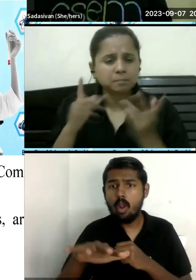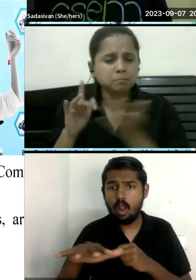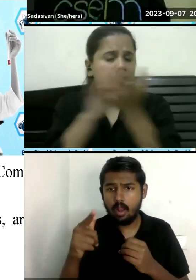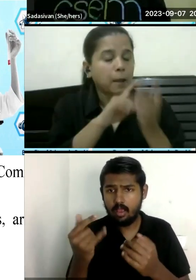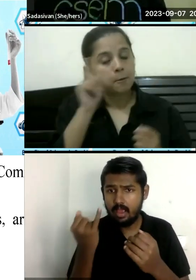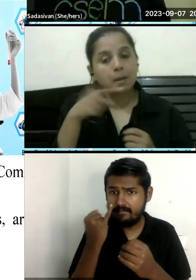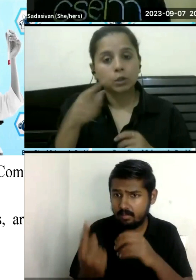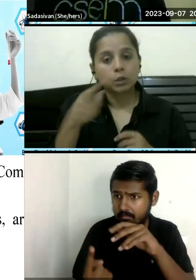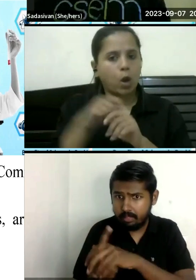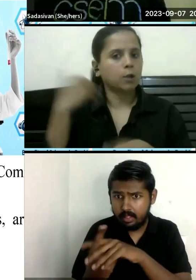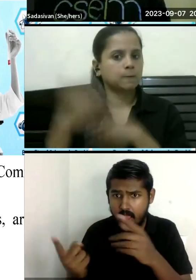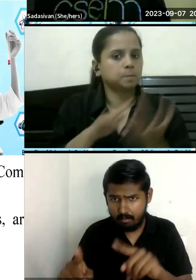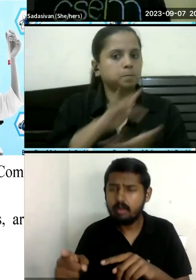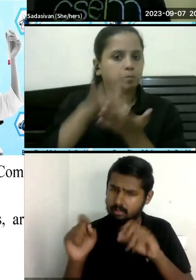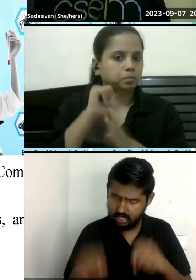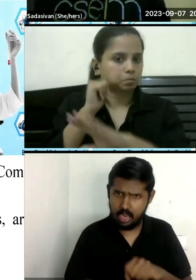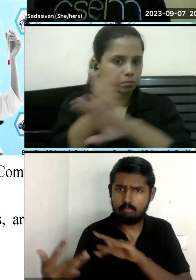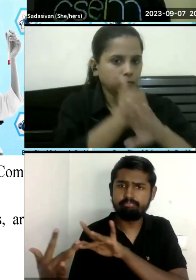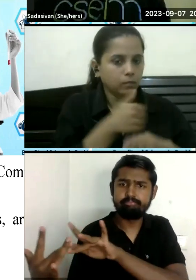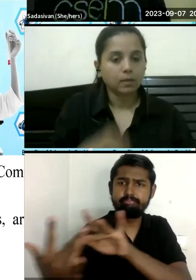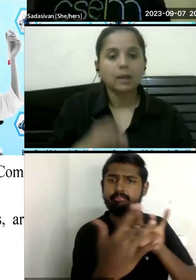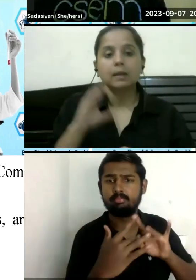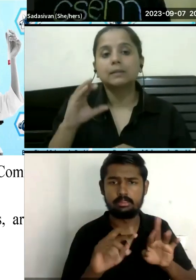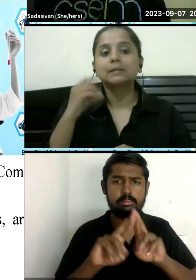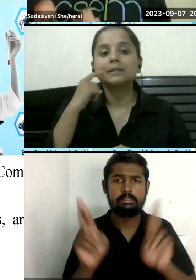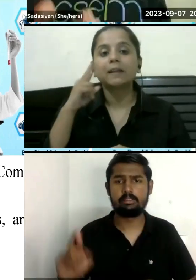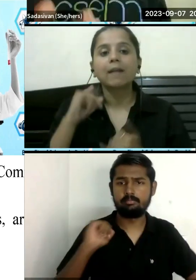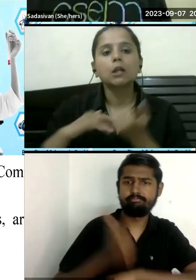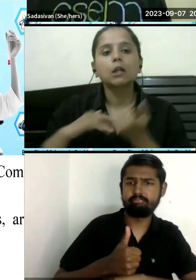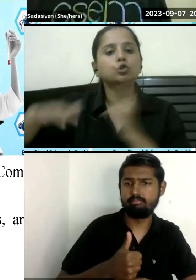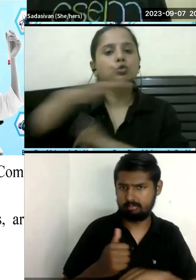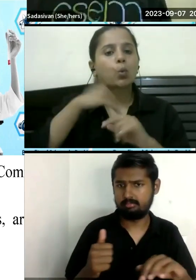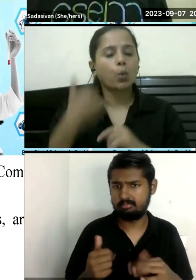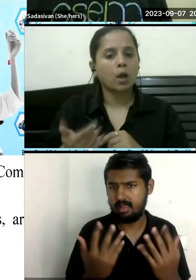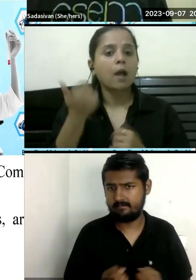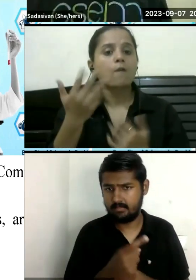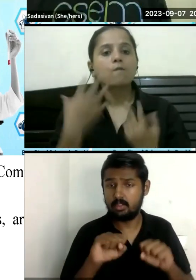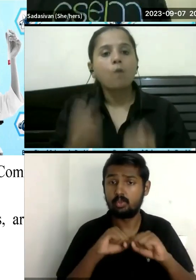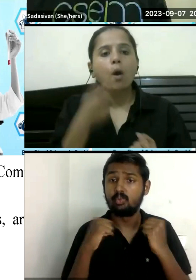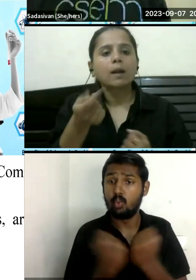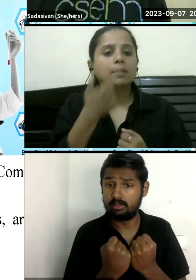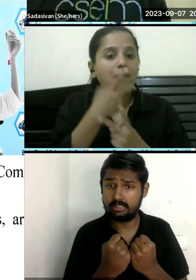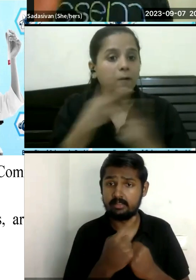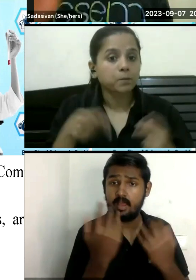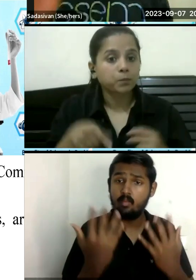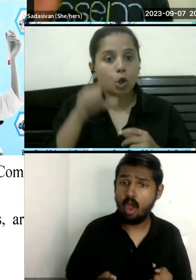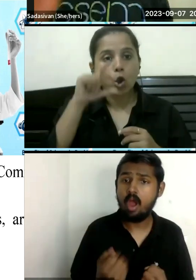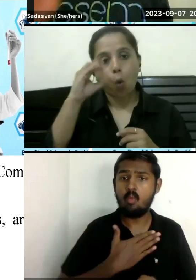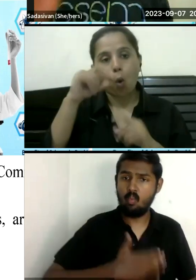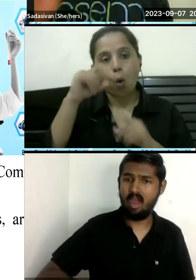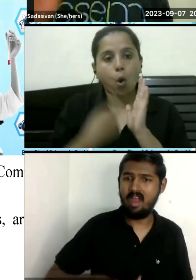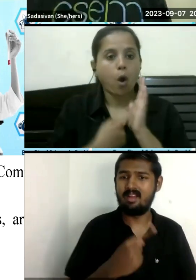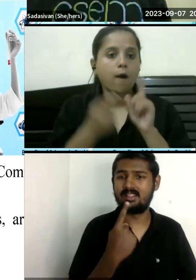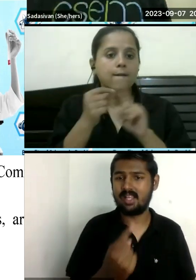and civil society is also working towards getting an orphan drug act enacted by the government of India and getting